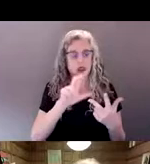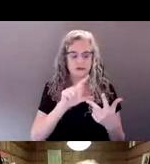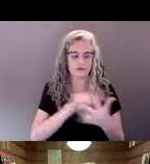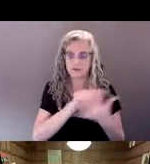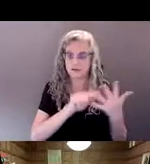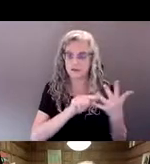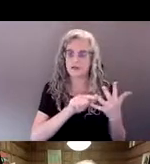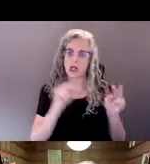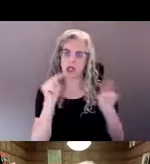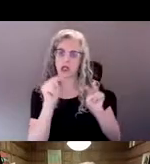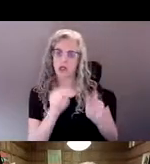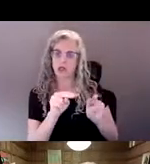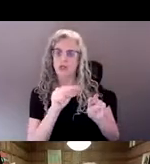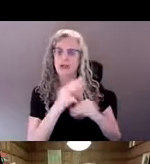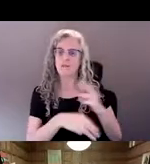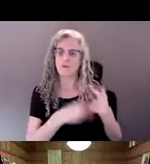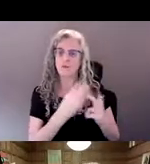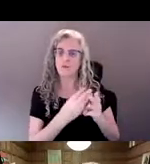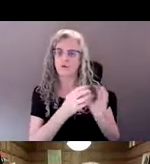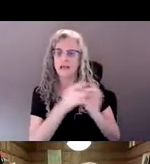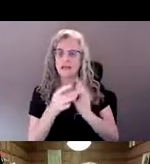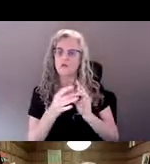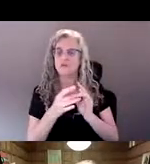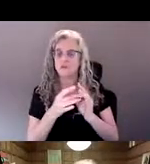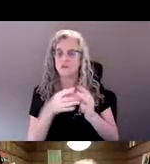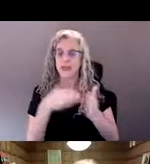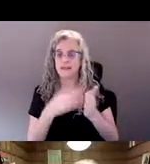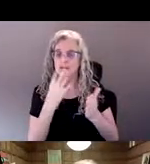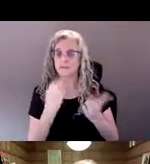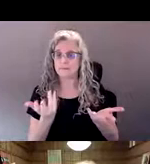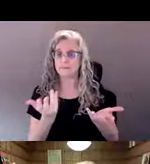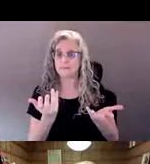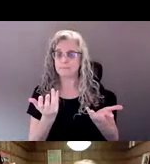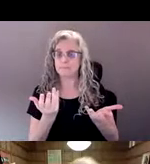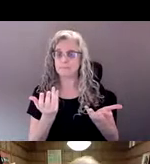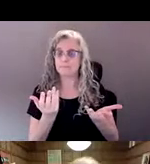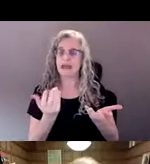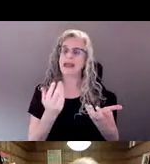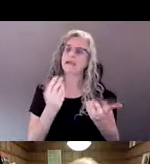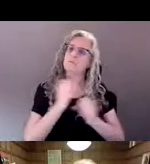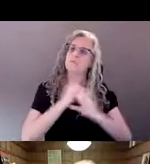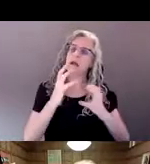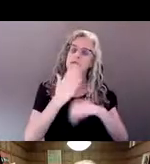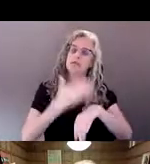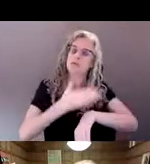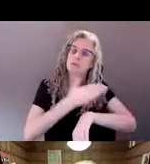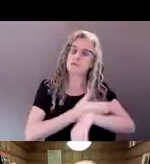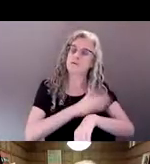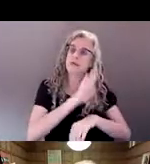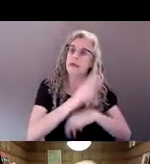of Judaism, or rather in terms of anti-Judaism, imagining that the improvement or perfection of their